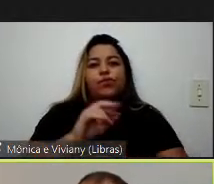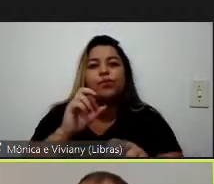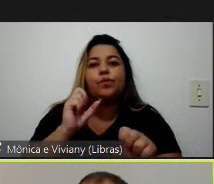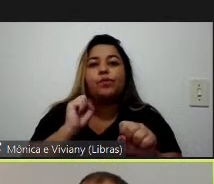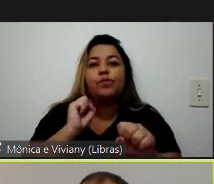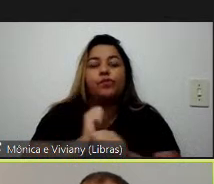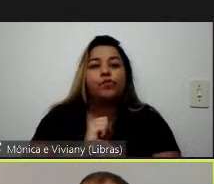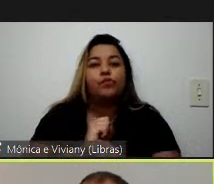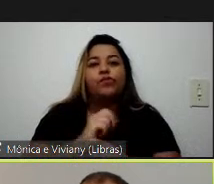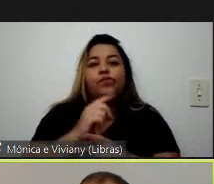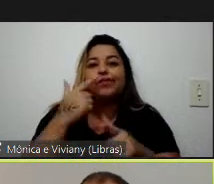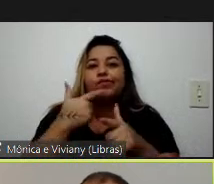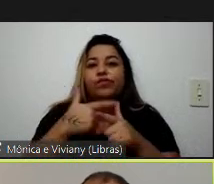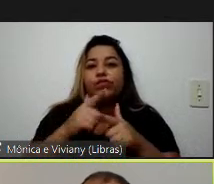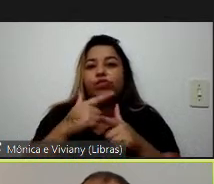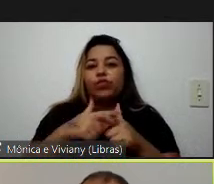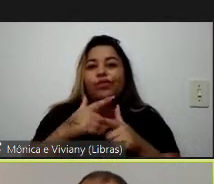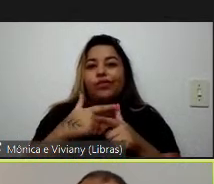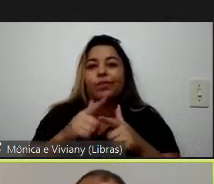other aspects of